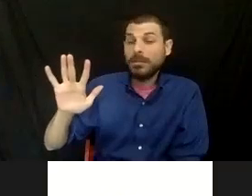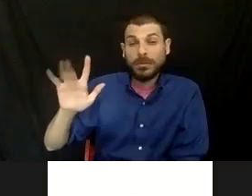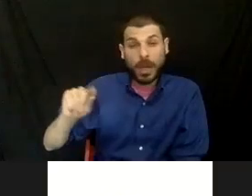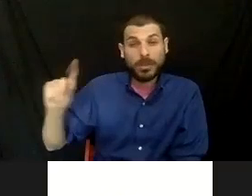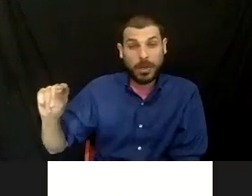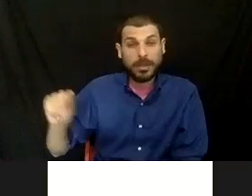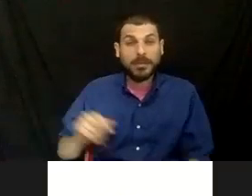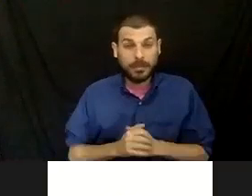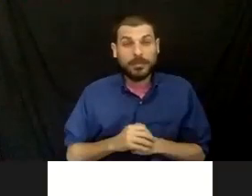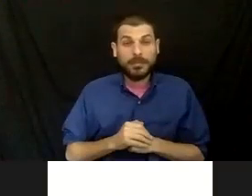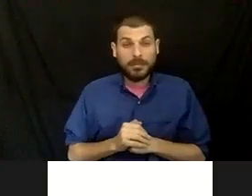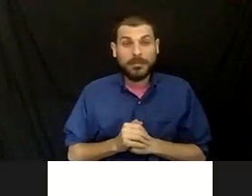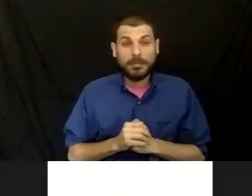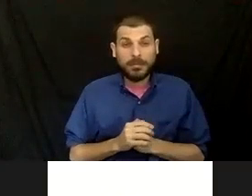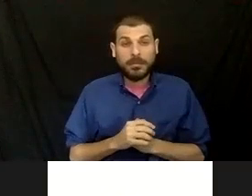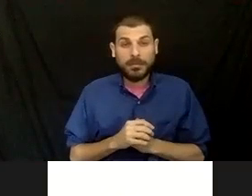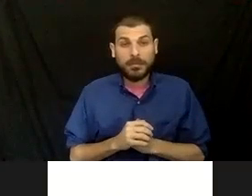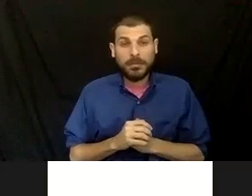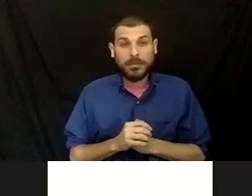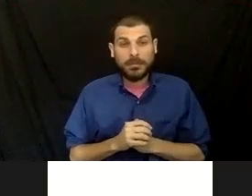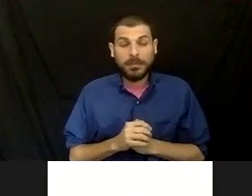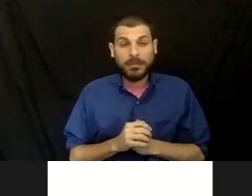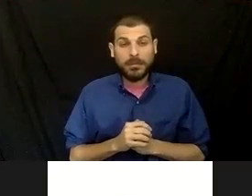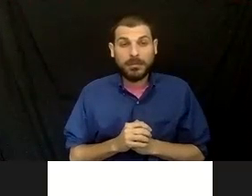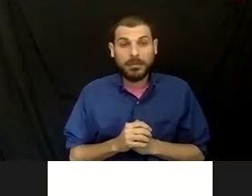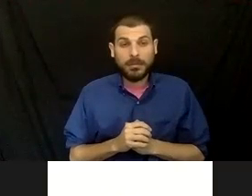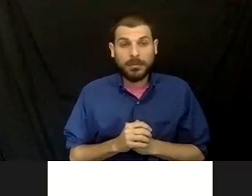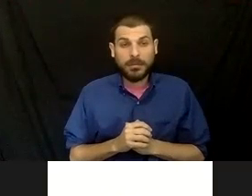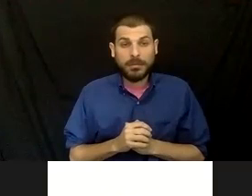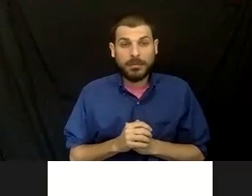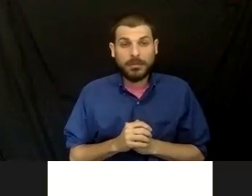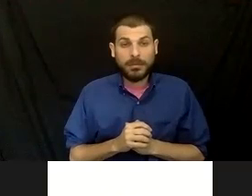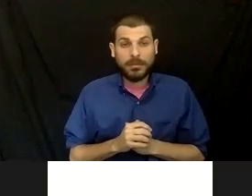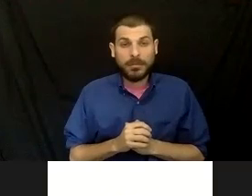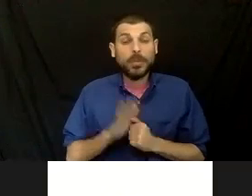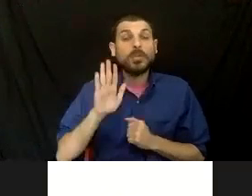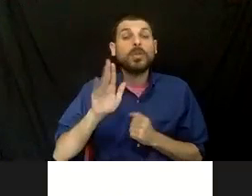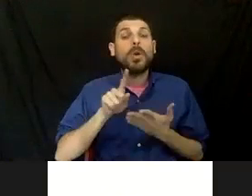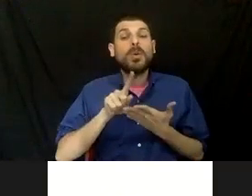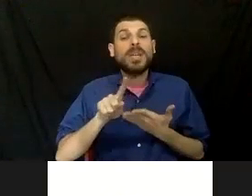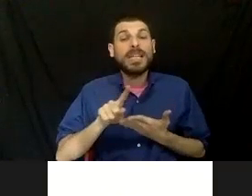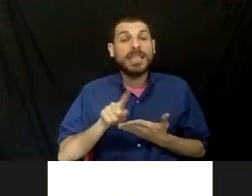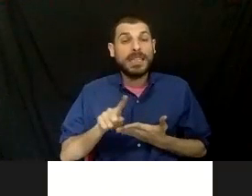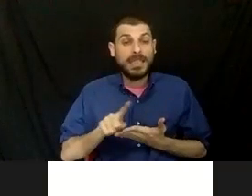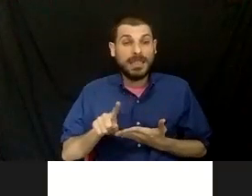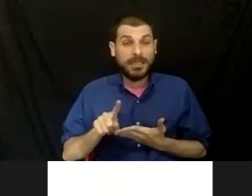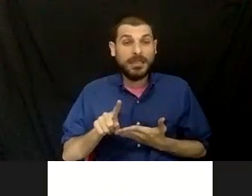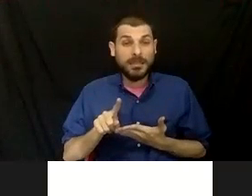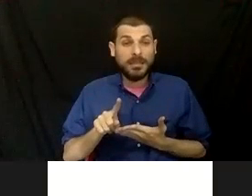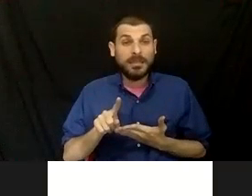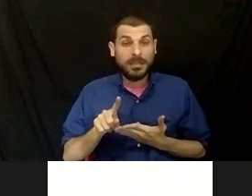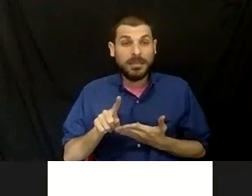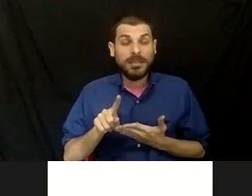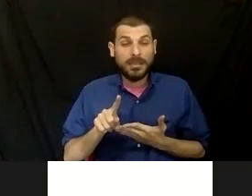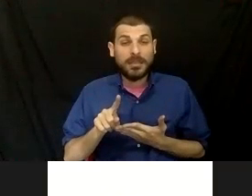you're automatically going to receive it. They're going to determine your eligibility on a weekly basis as you continue